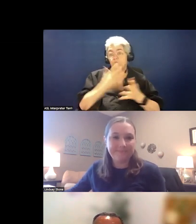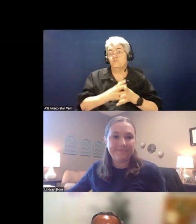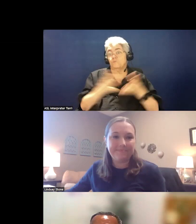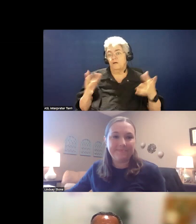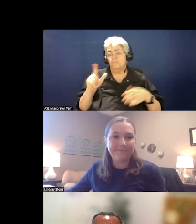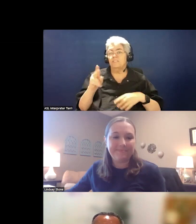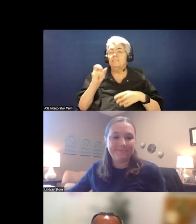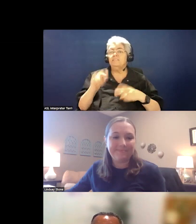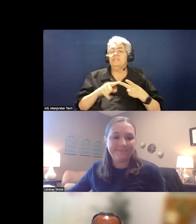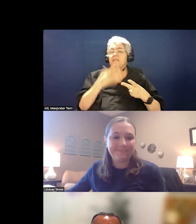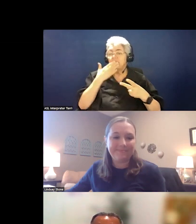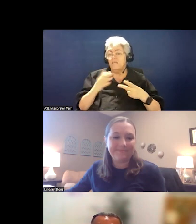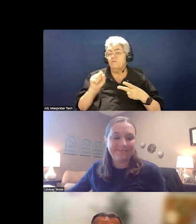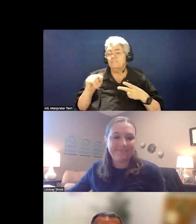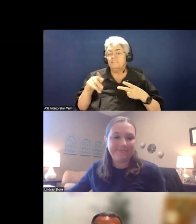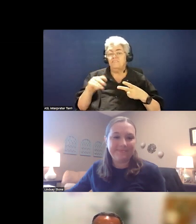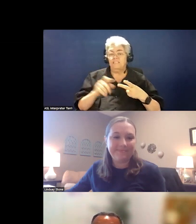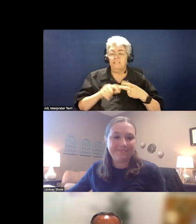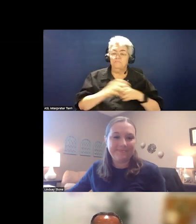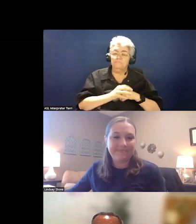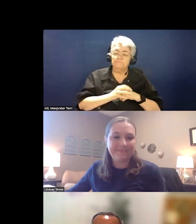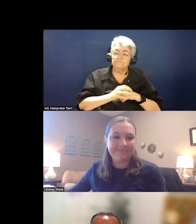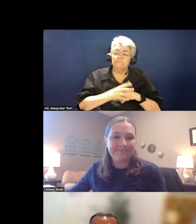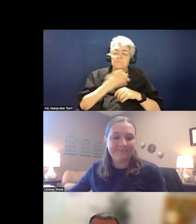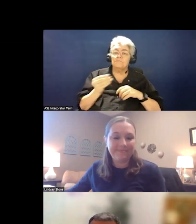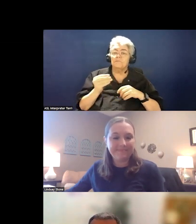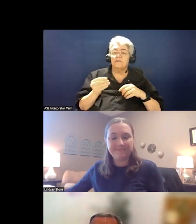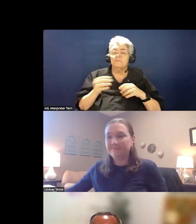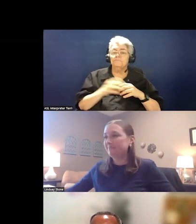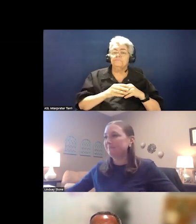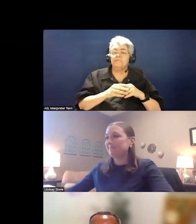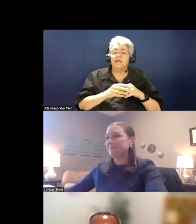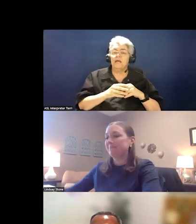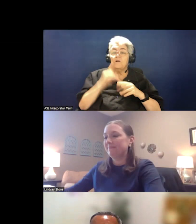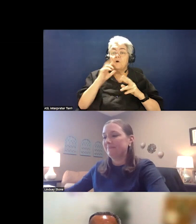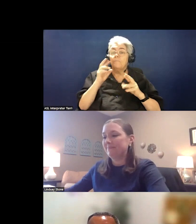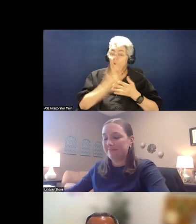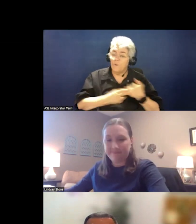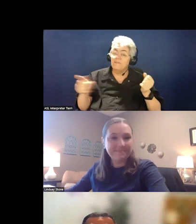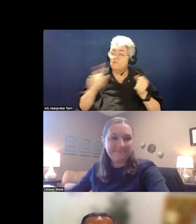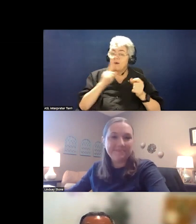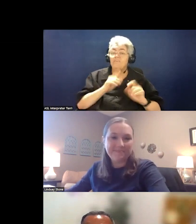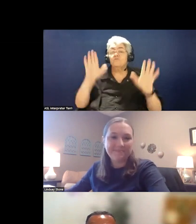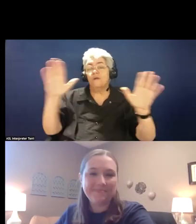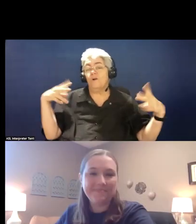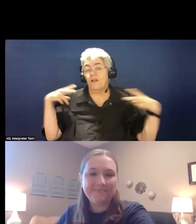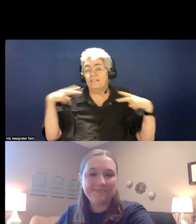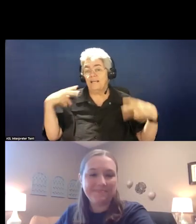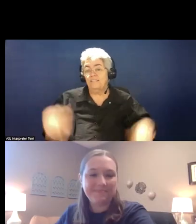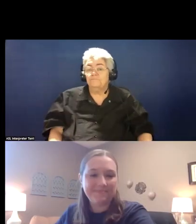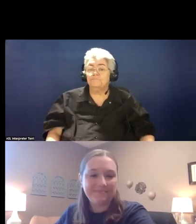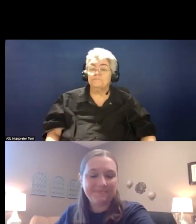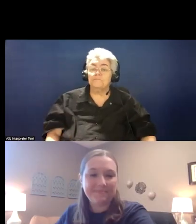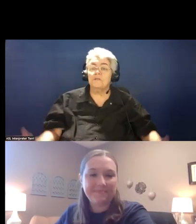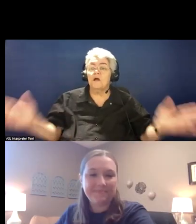you, Stephanie. Thank you. For providing that. And both of you have a wonderful holiday. All